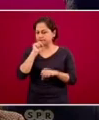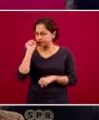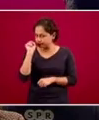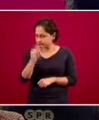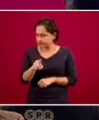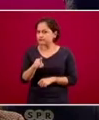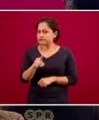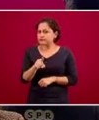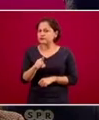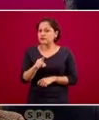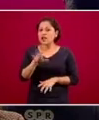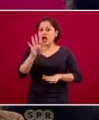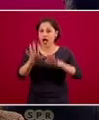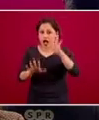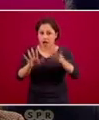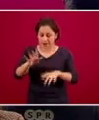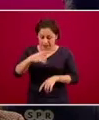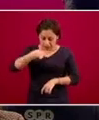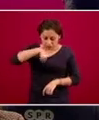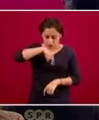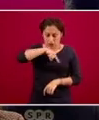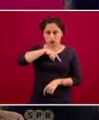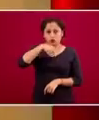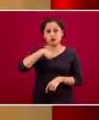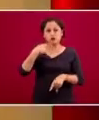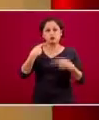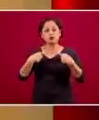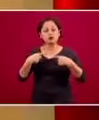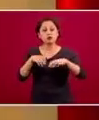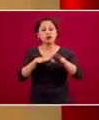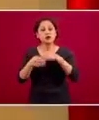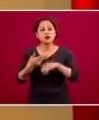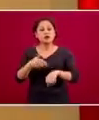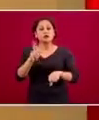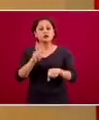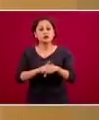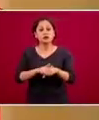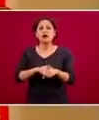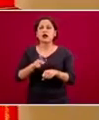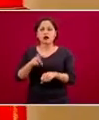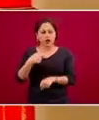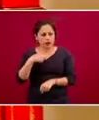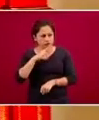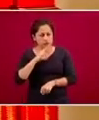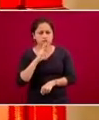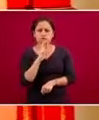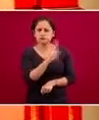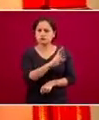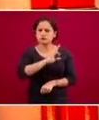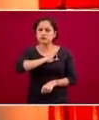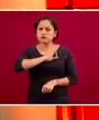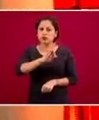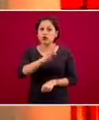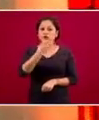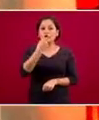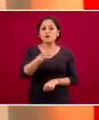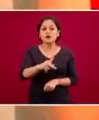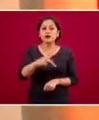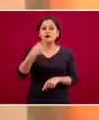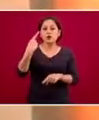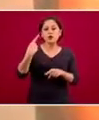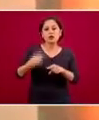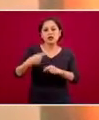empathic, and who are giving their very best in order to provide a better care for all of us.